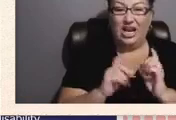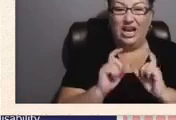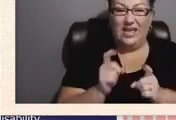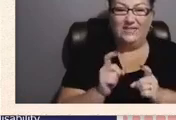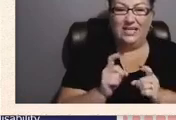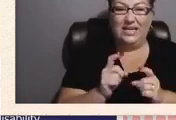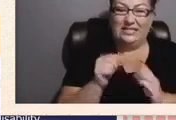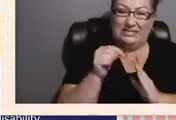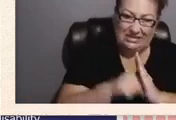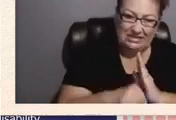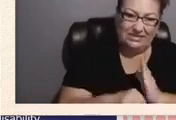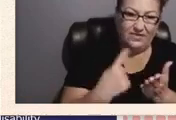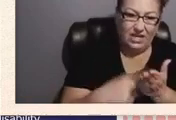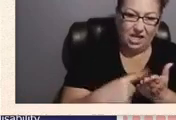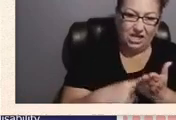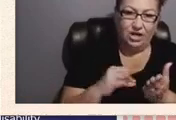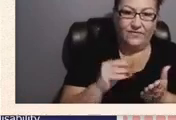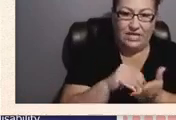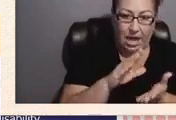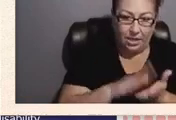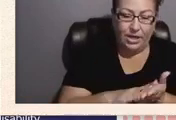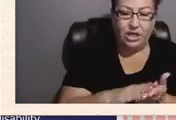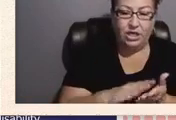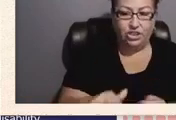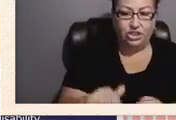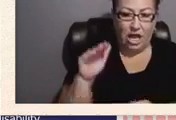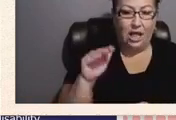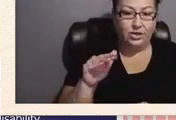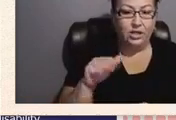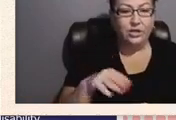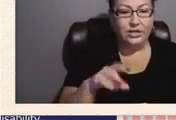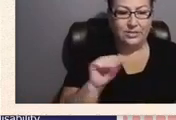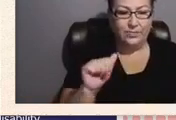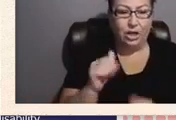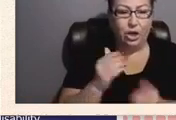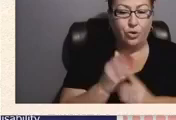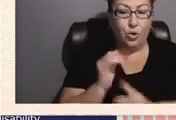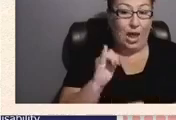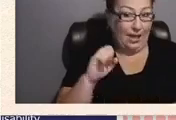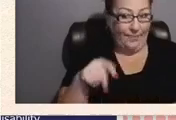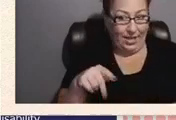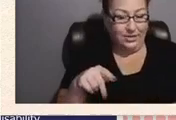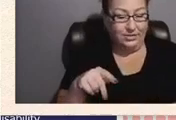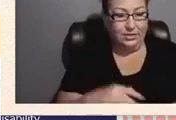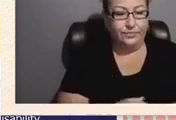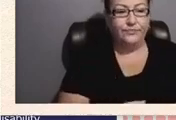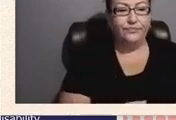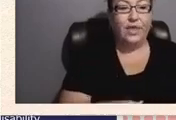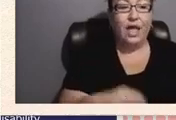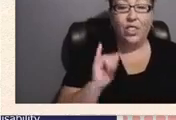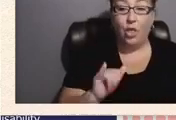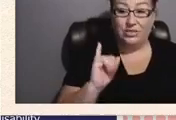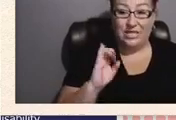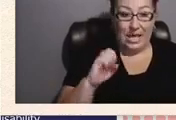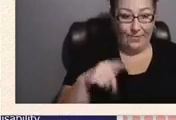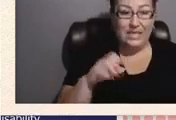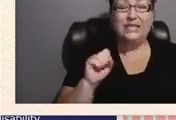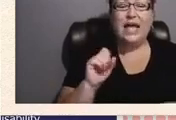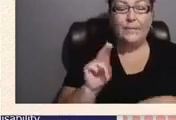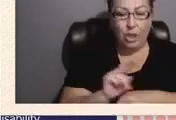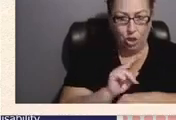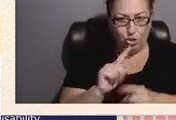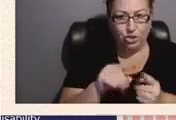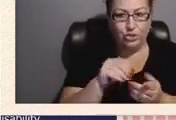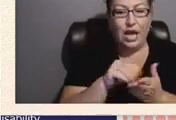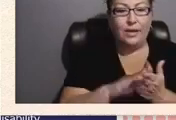an extensive discussion of documenting a child's disability through IEPs. These IEPs can be used to document a disability